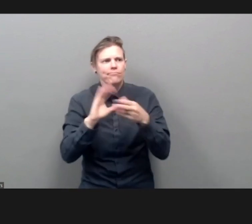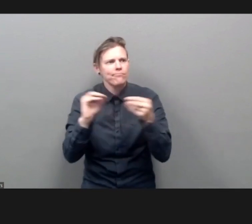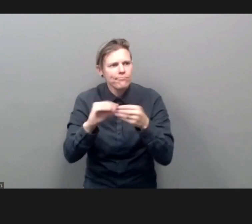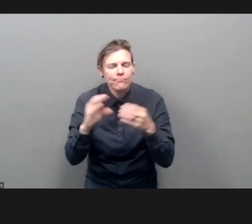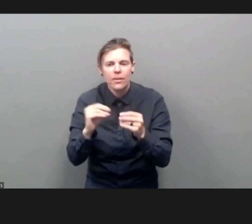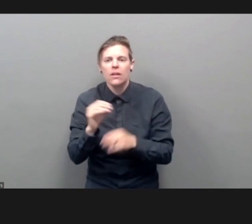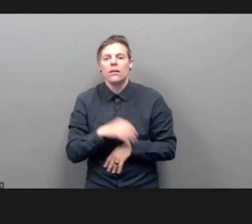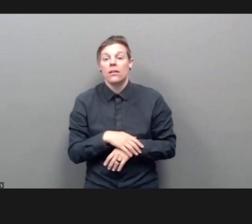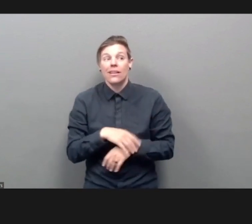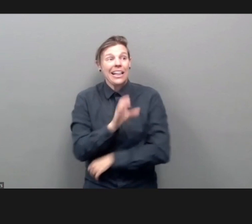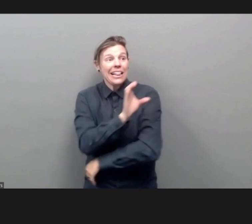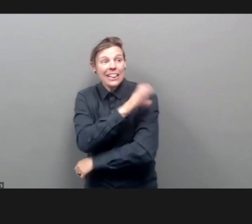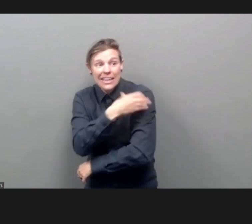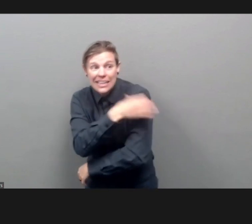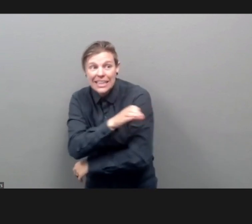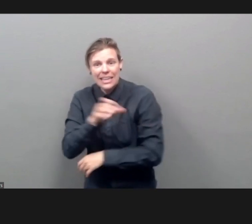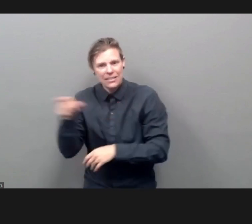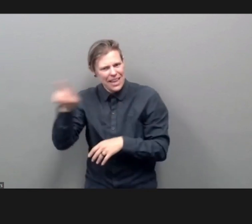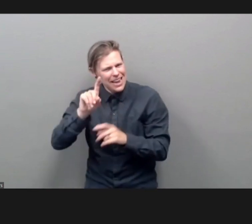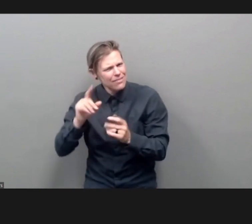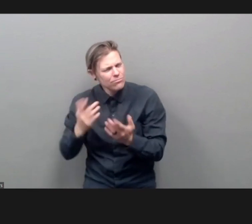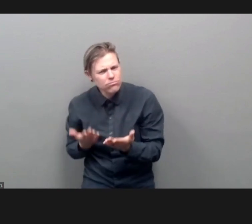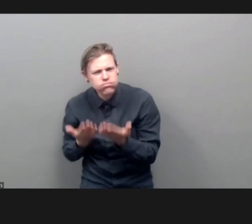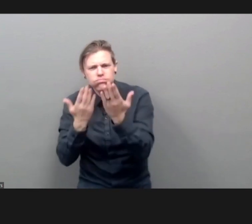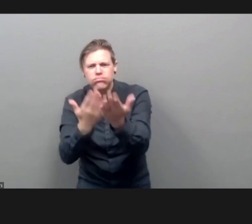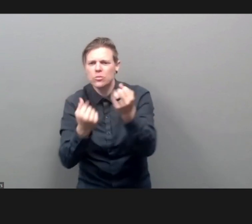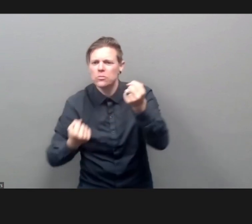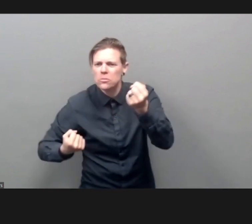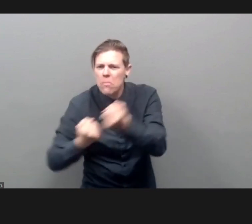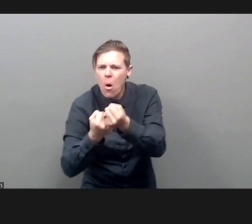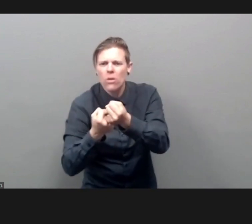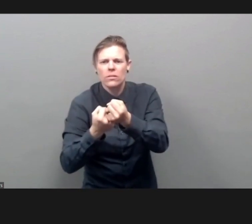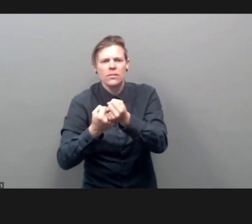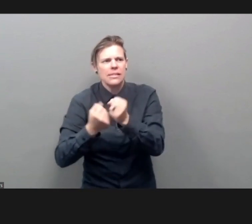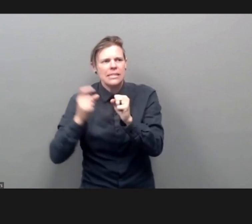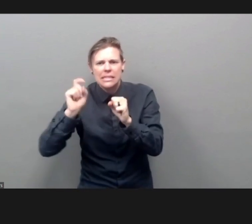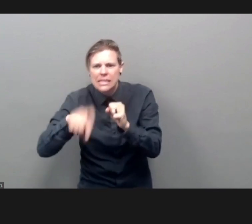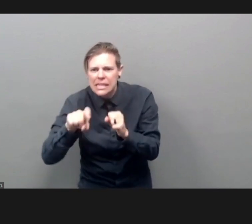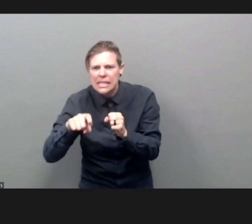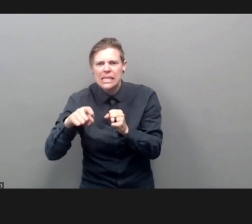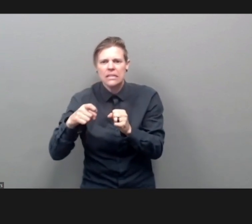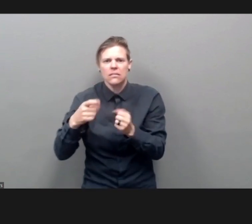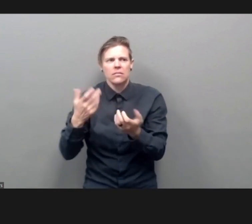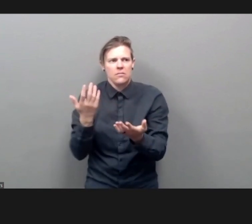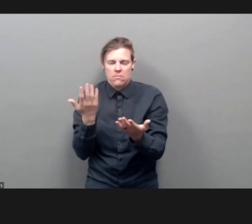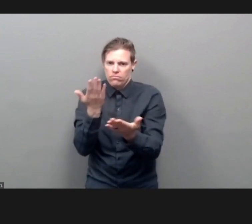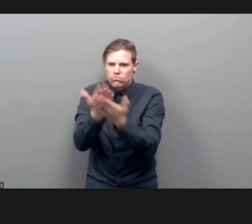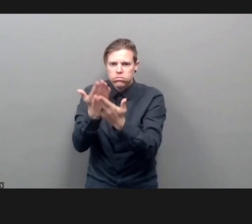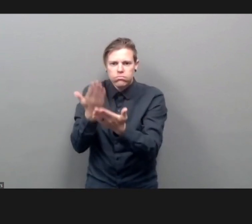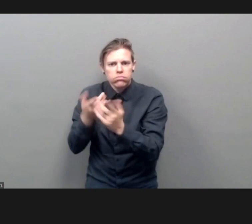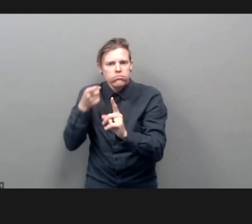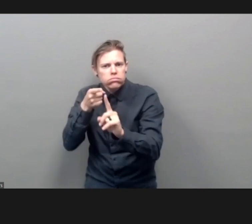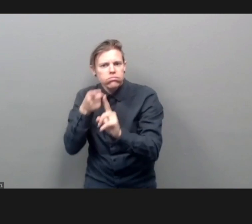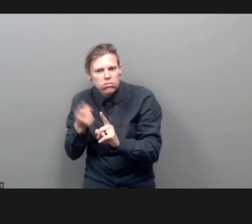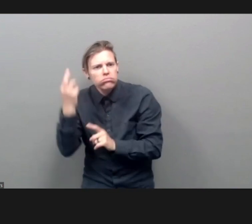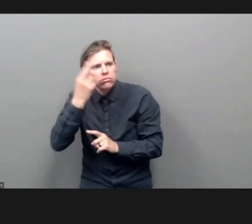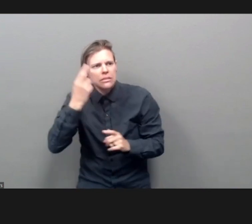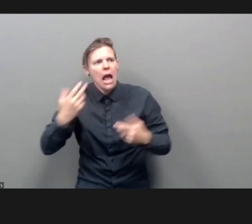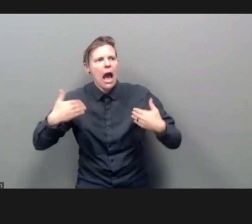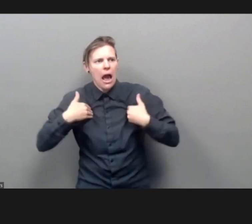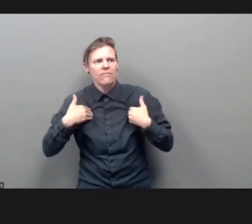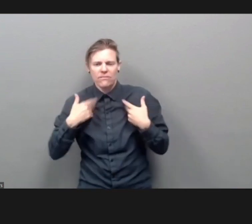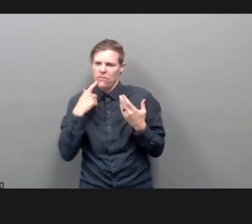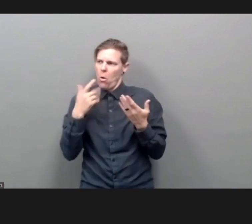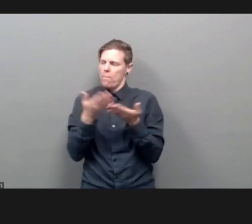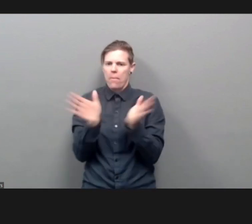much support, guidance, and sound evidence-based public health policies that really make a